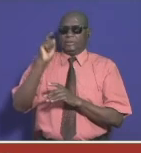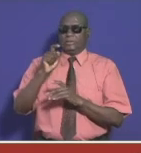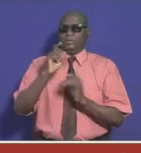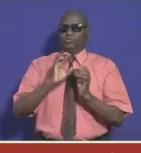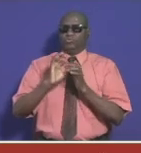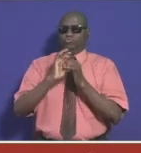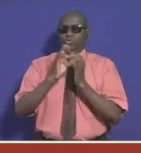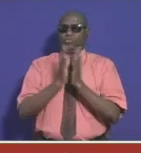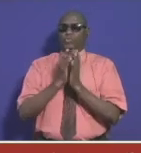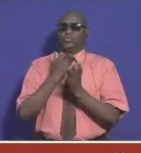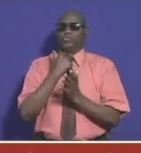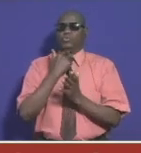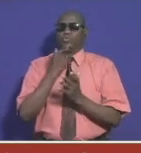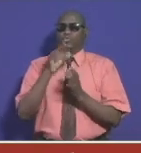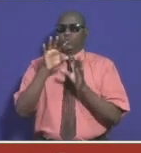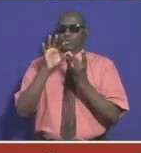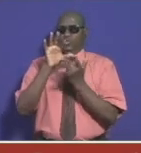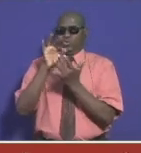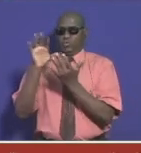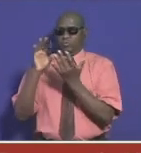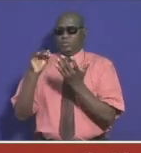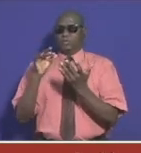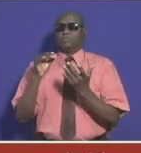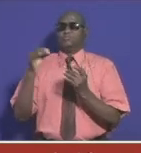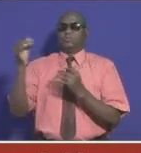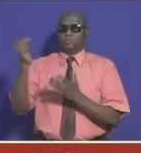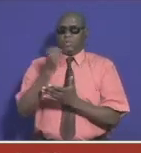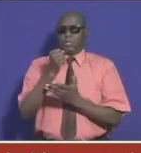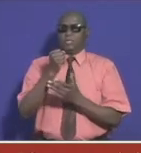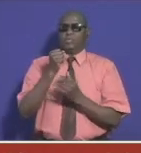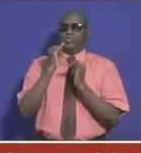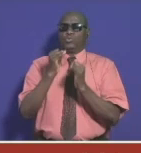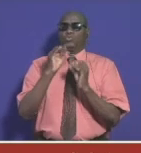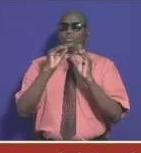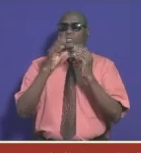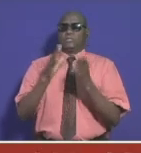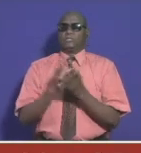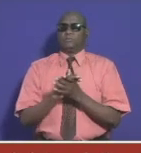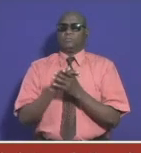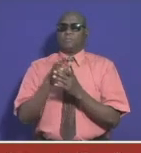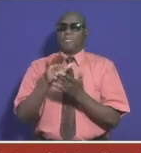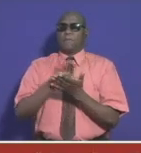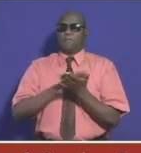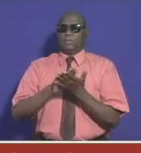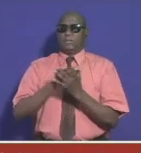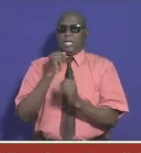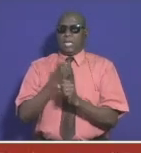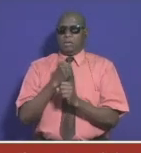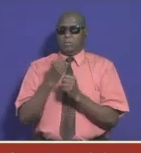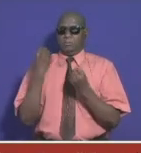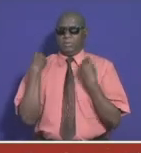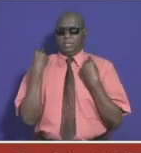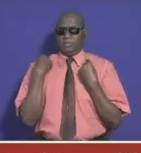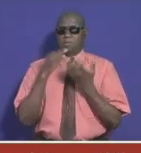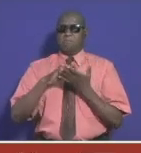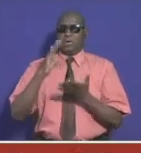the union in the recruitment and hiring of new teachers. A basic labor practice that for much work